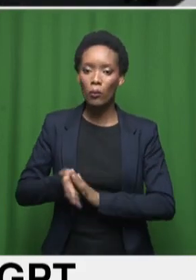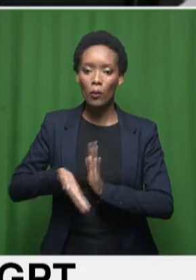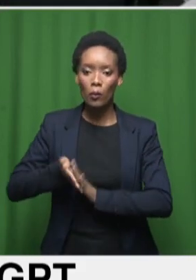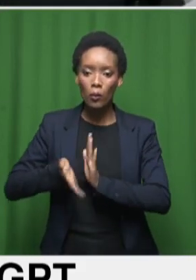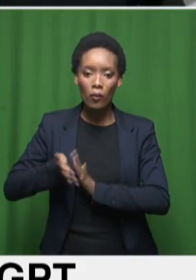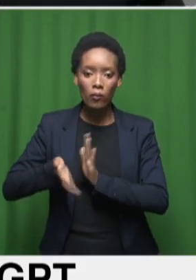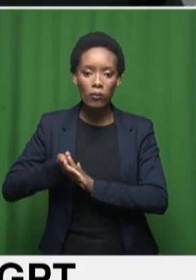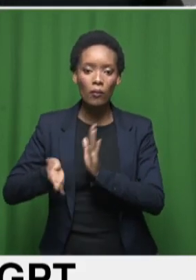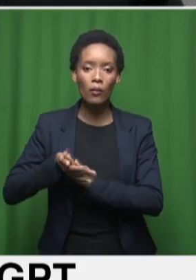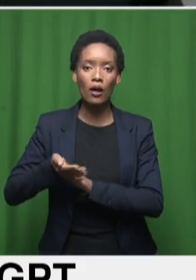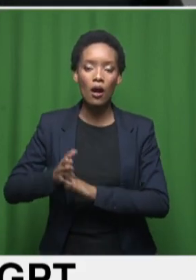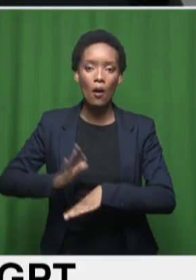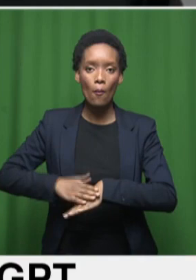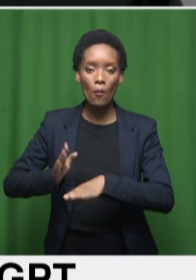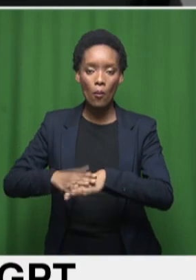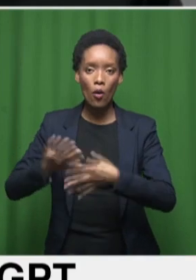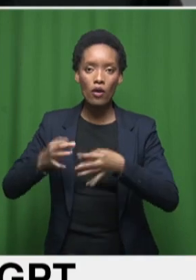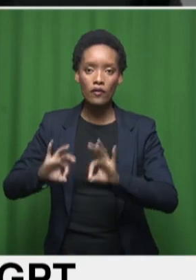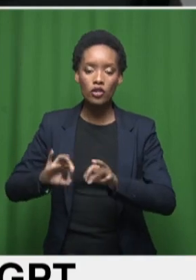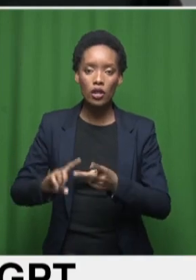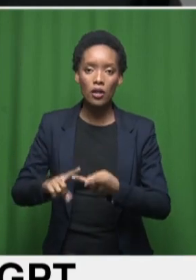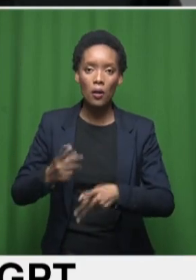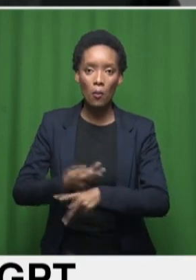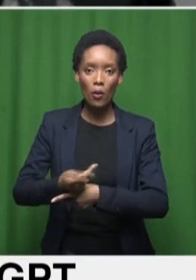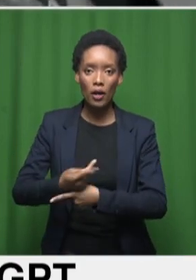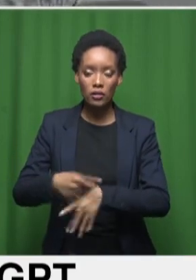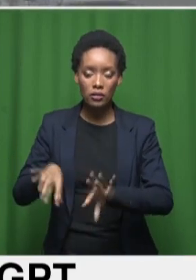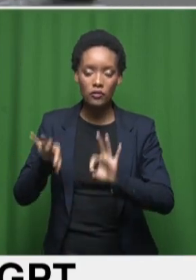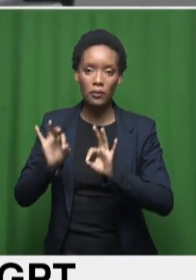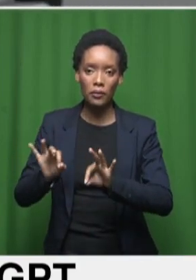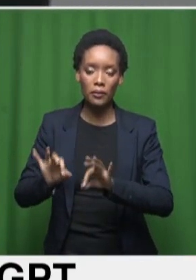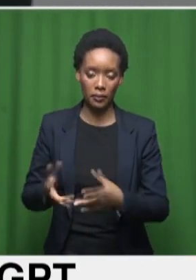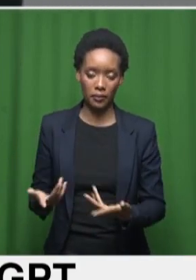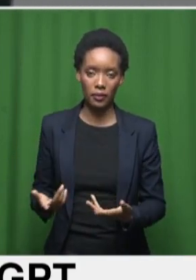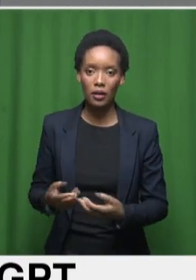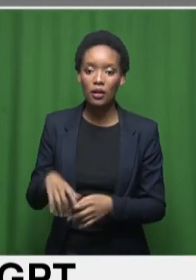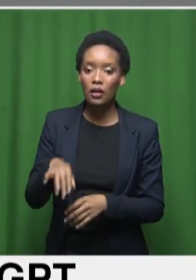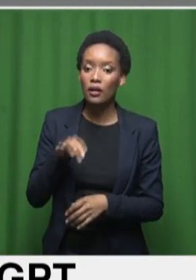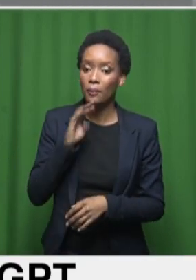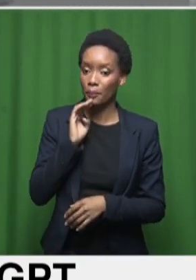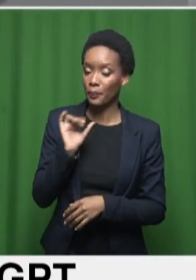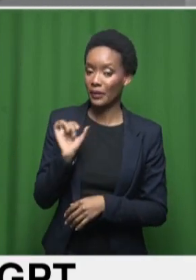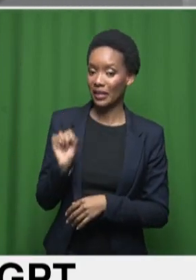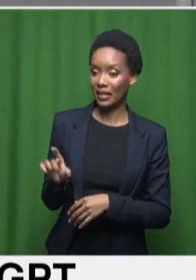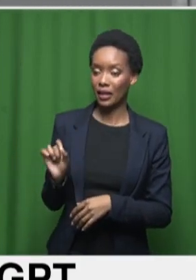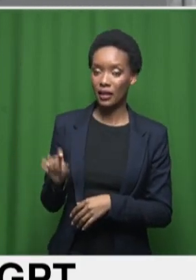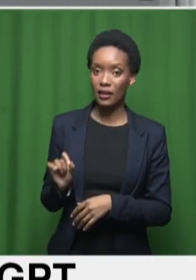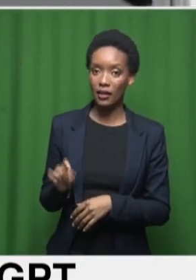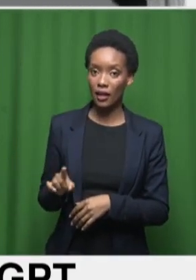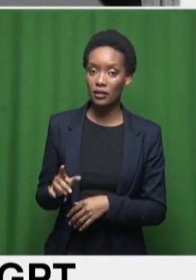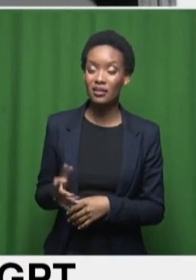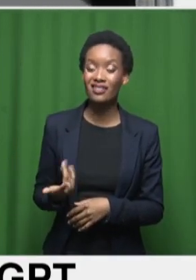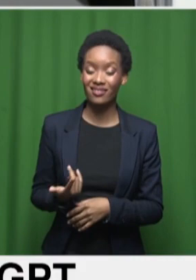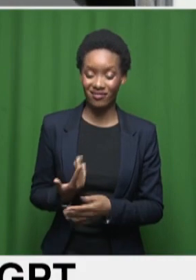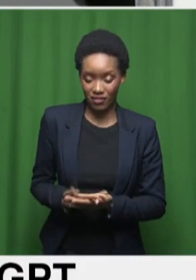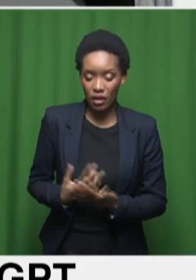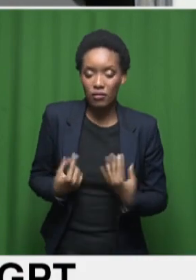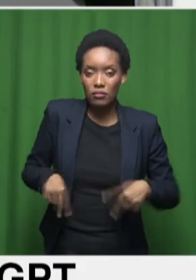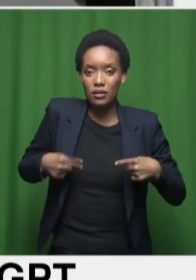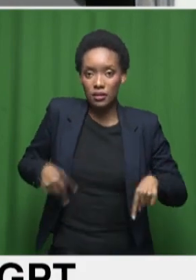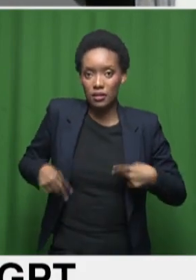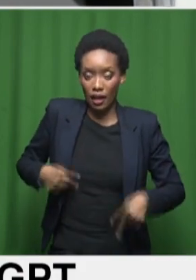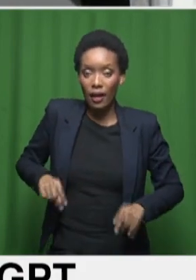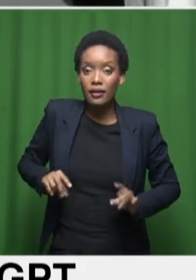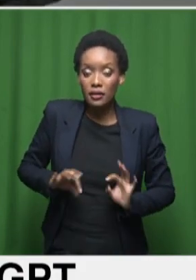become more efficient and more productive. So that's one aspect of it. But I feel it is valid to be scared about it. And that's why